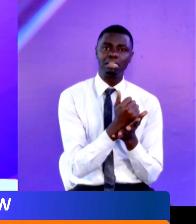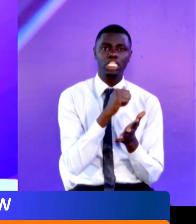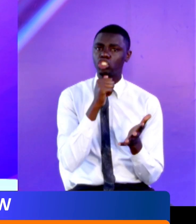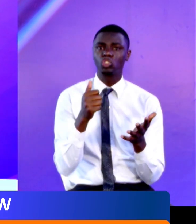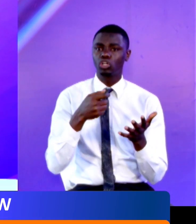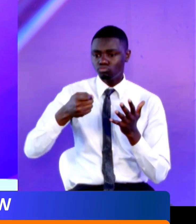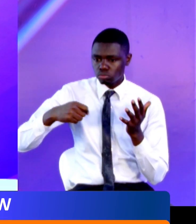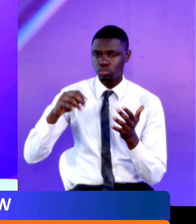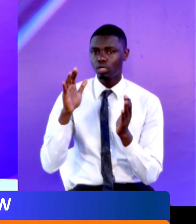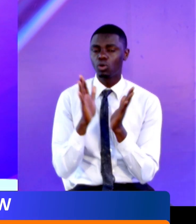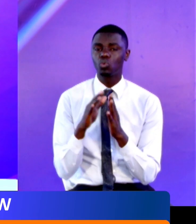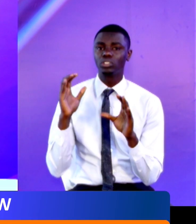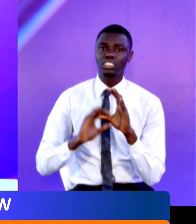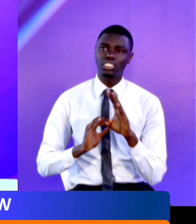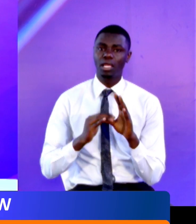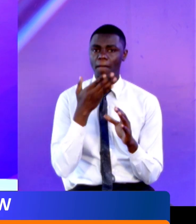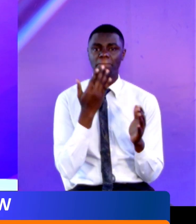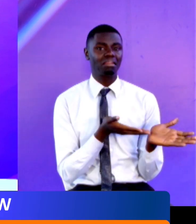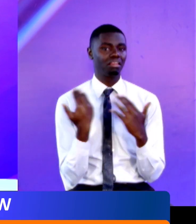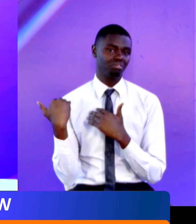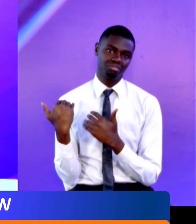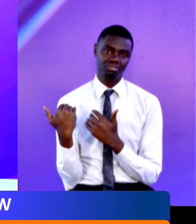summer, he would rather remain out of